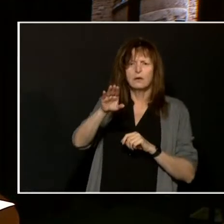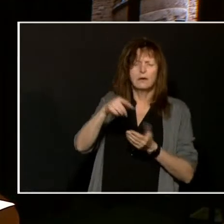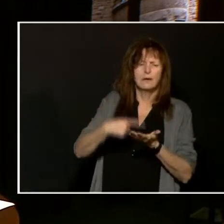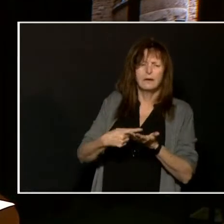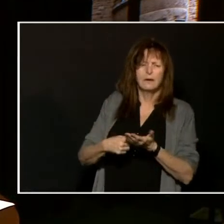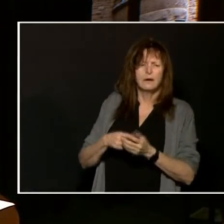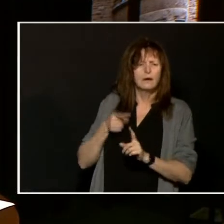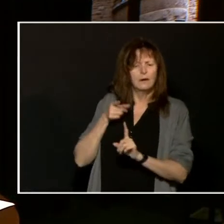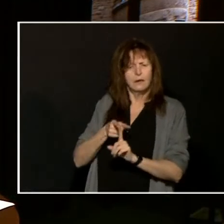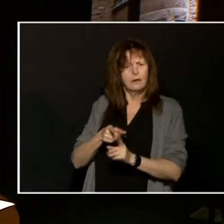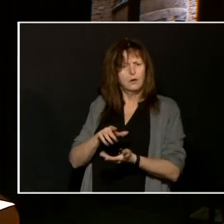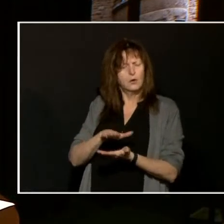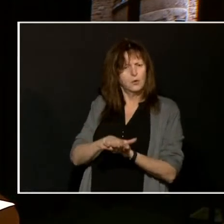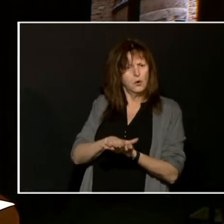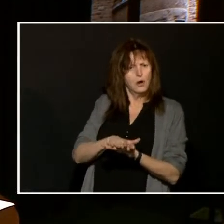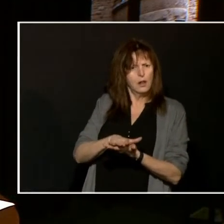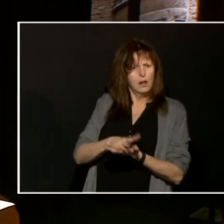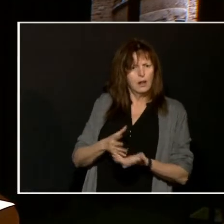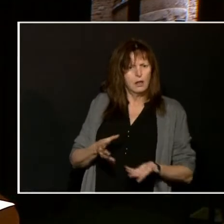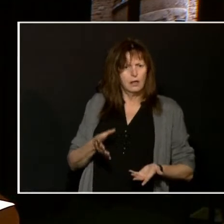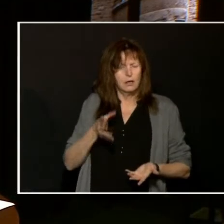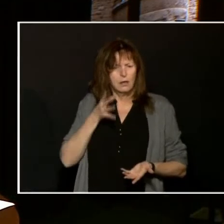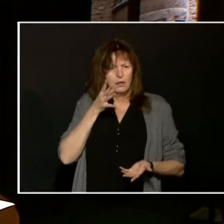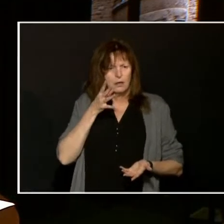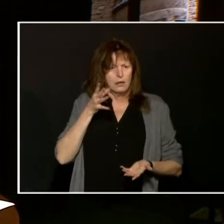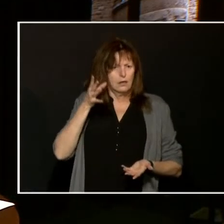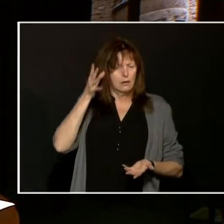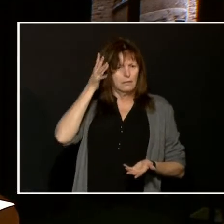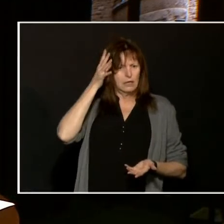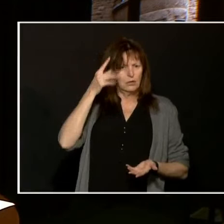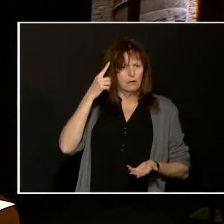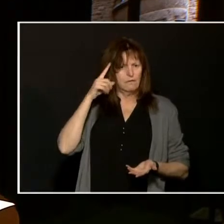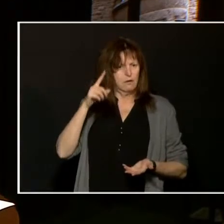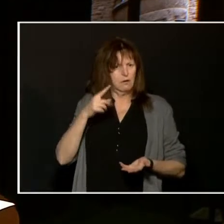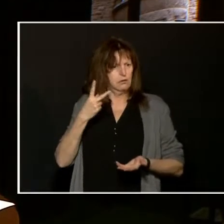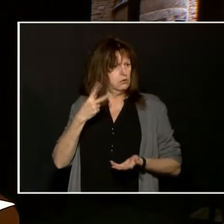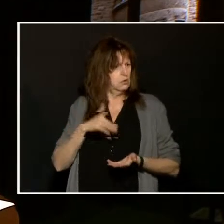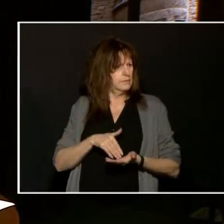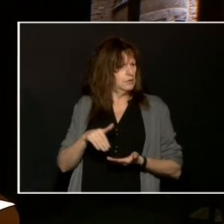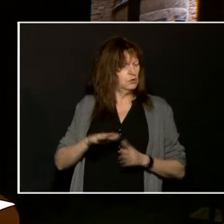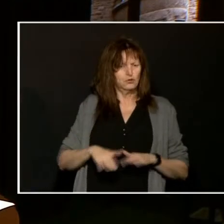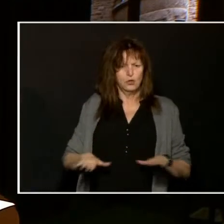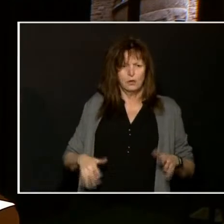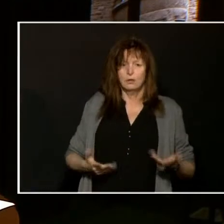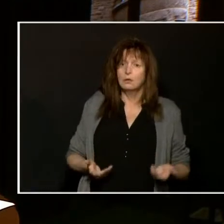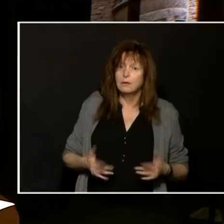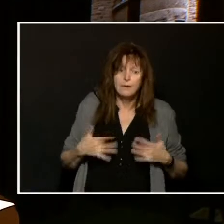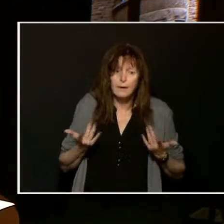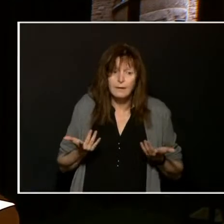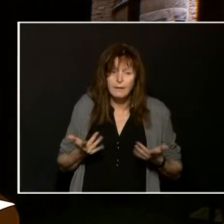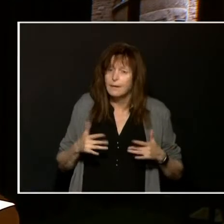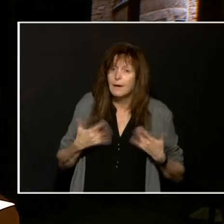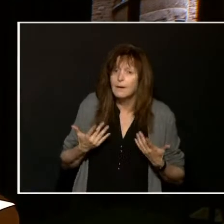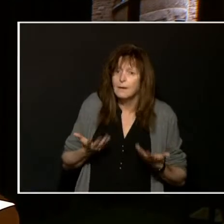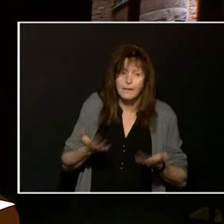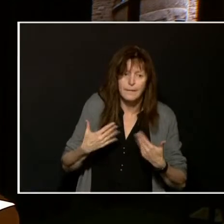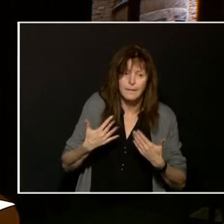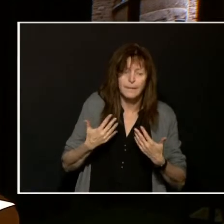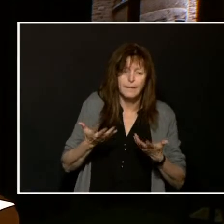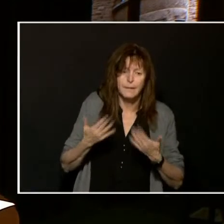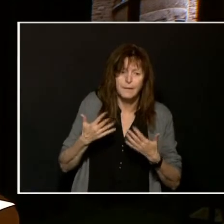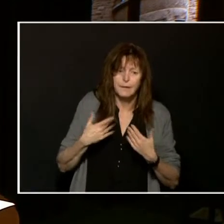about 2 million children would anxiously like to know more information. Are you recommending that schools open in